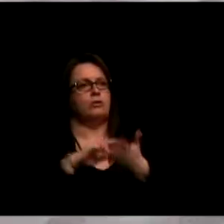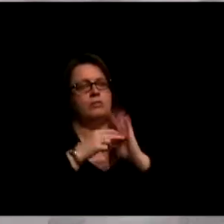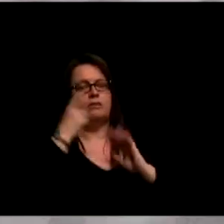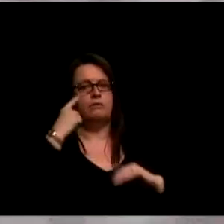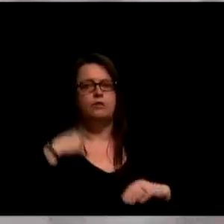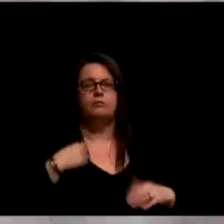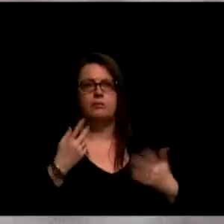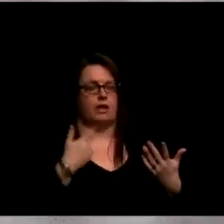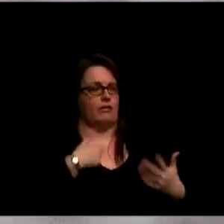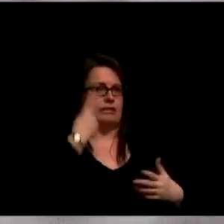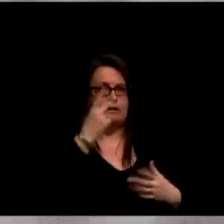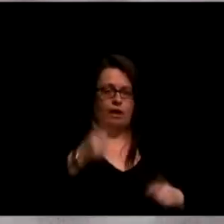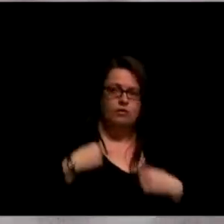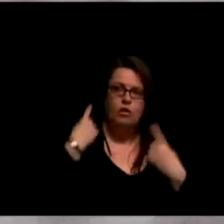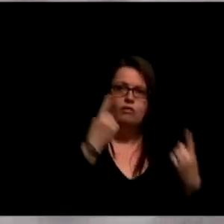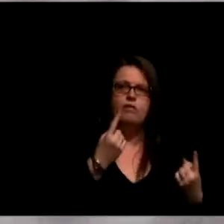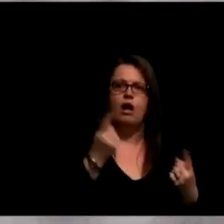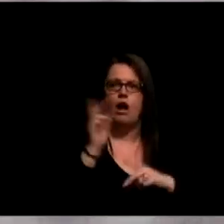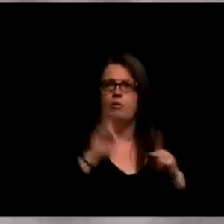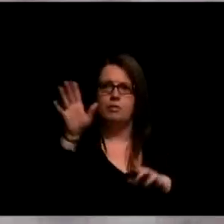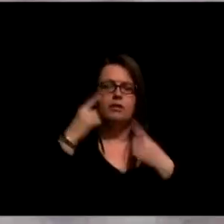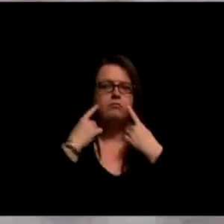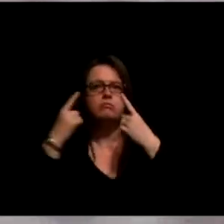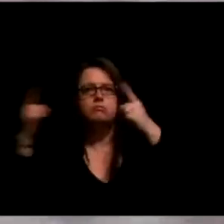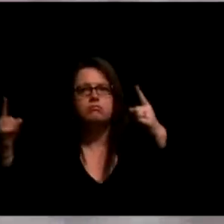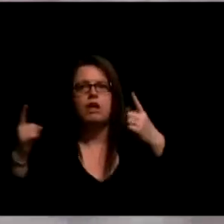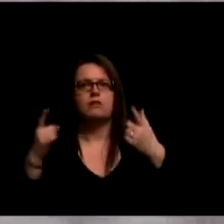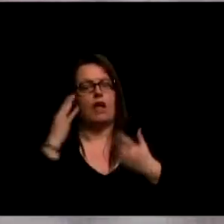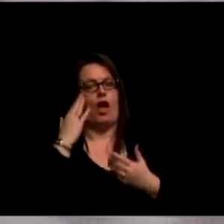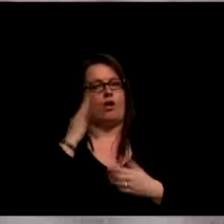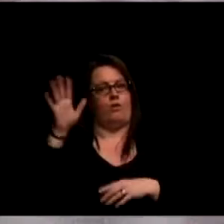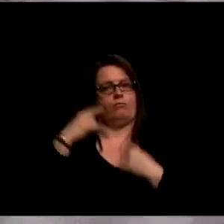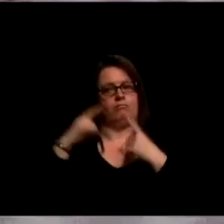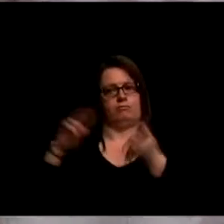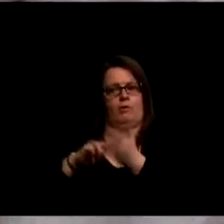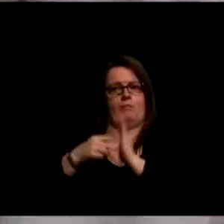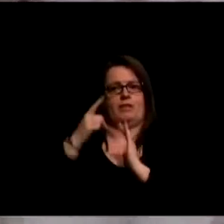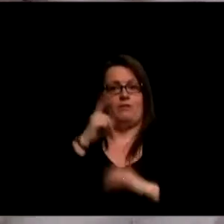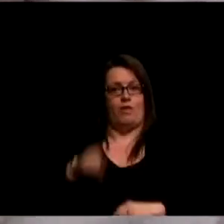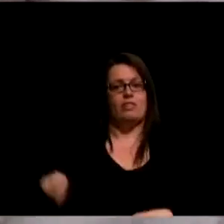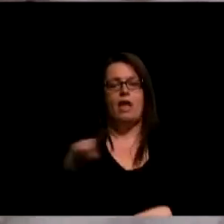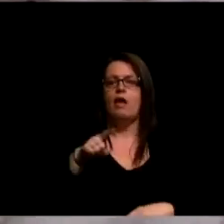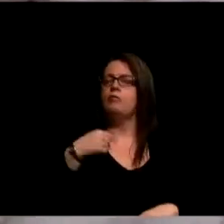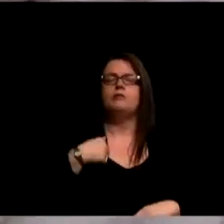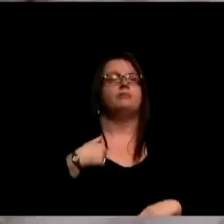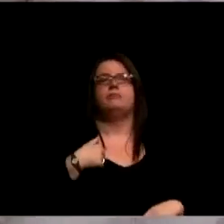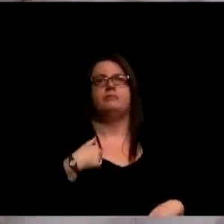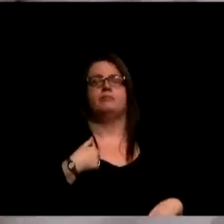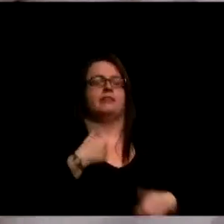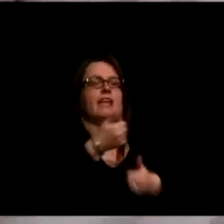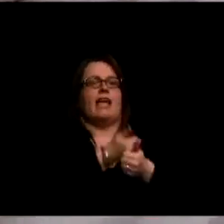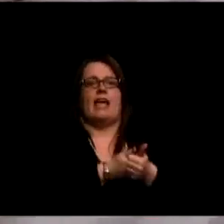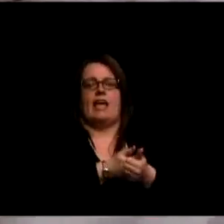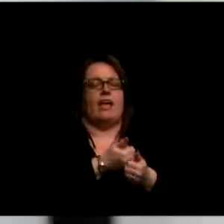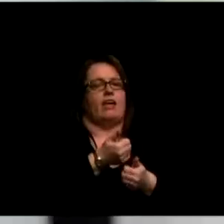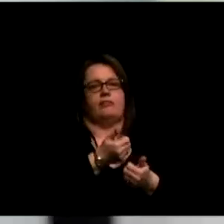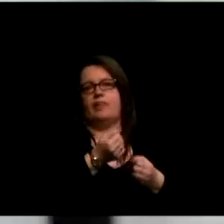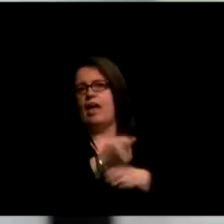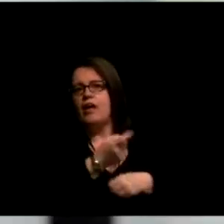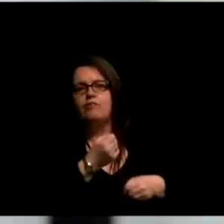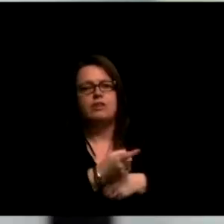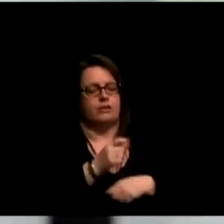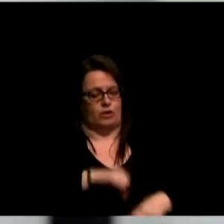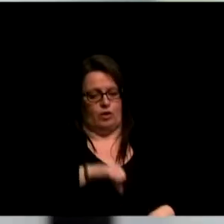have accomplished. I know how much it means to them, and I fill up every award. It's emotional